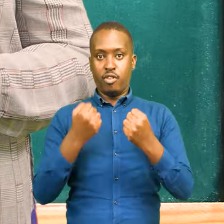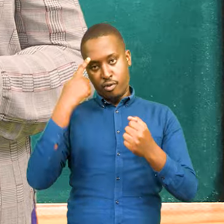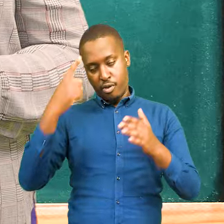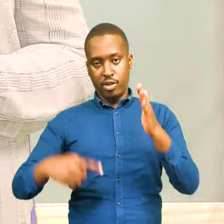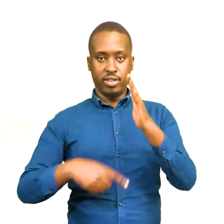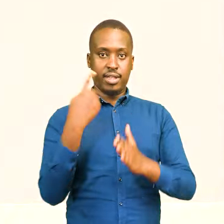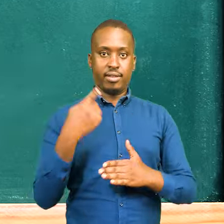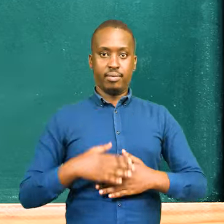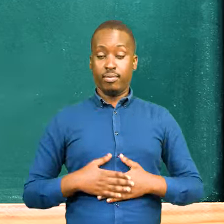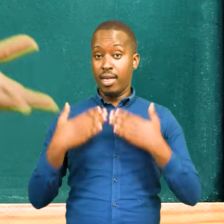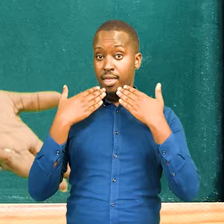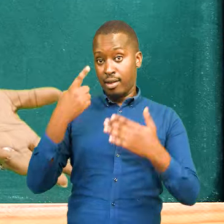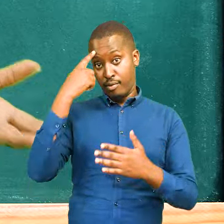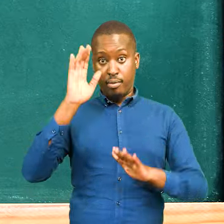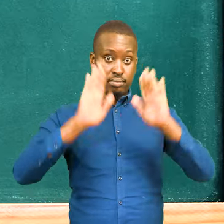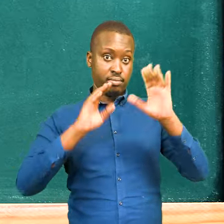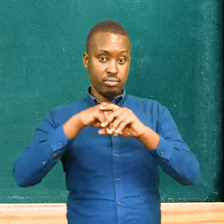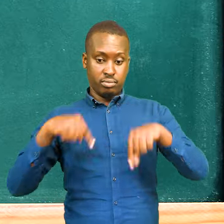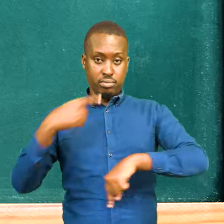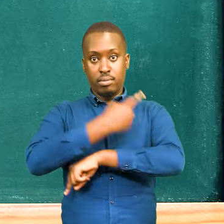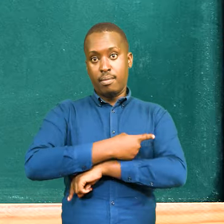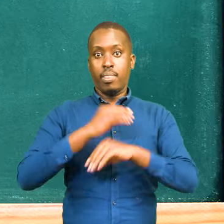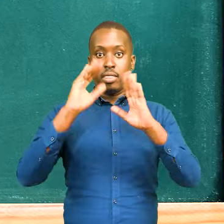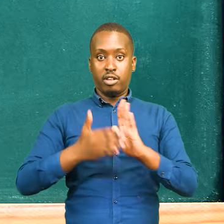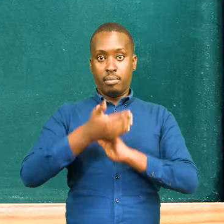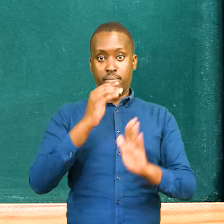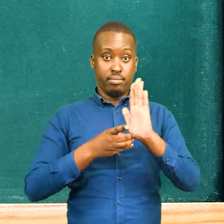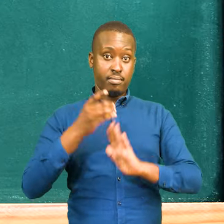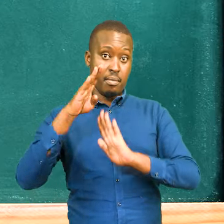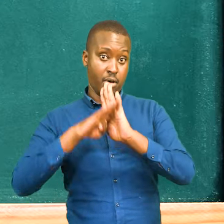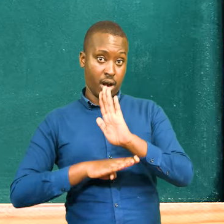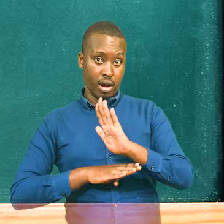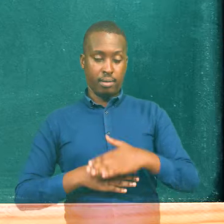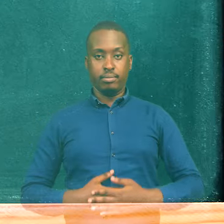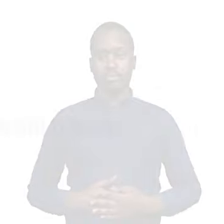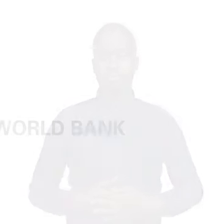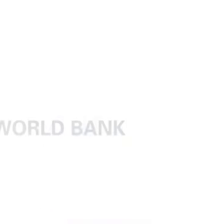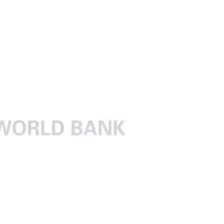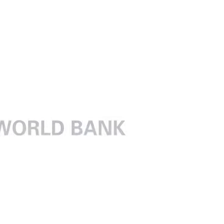success. Thank you for engaging in today's Teacher Professional Development session.